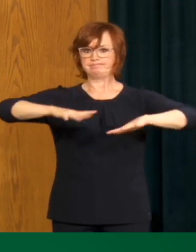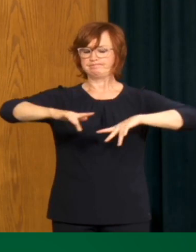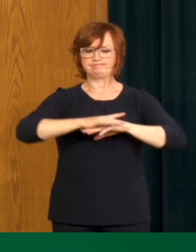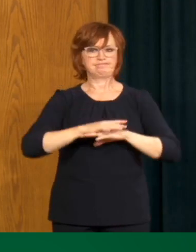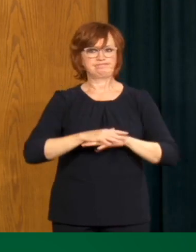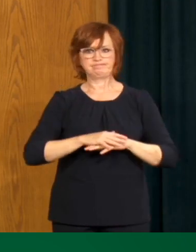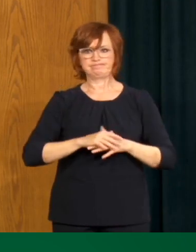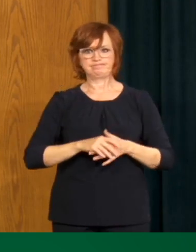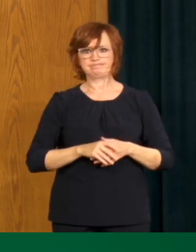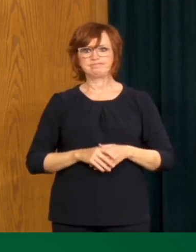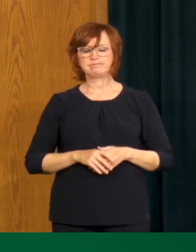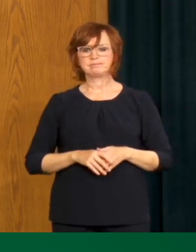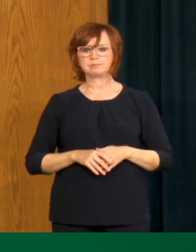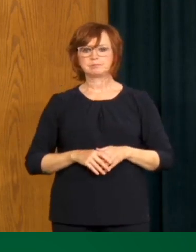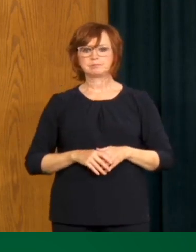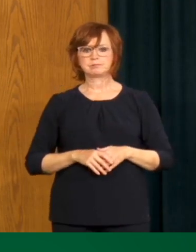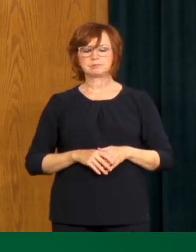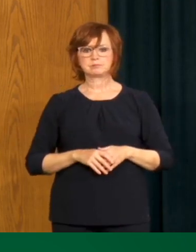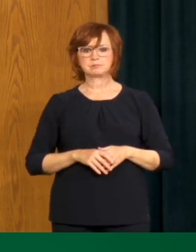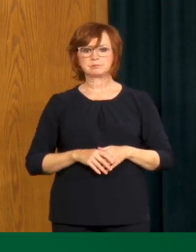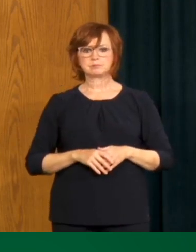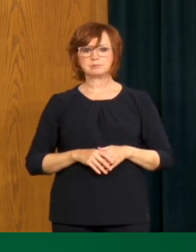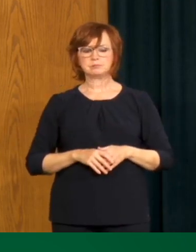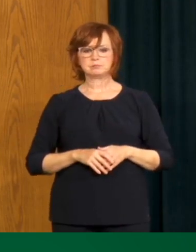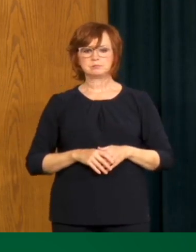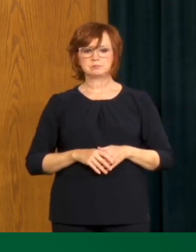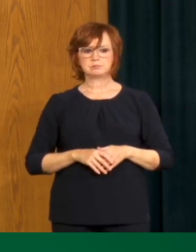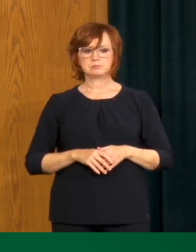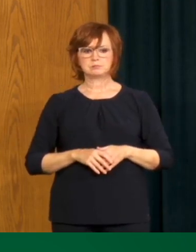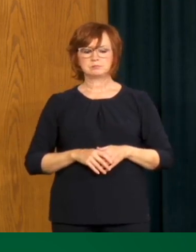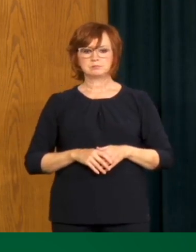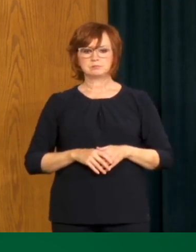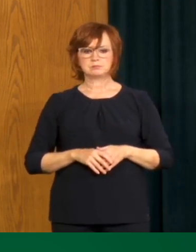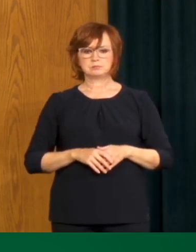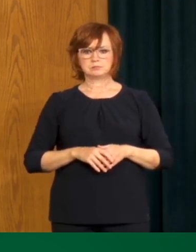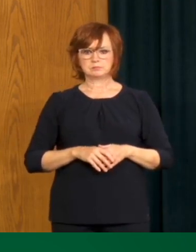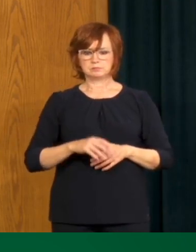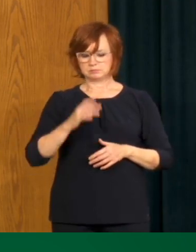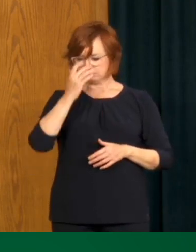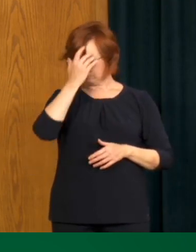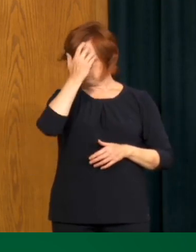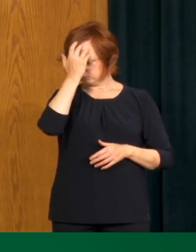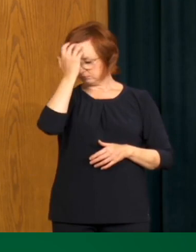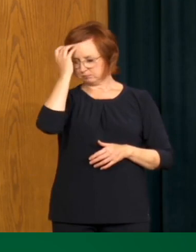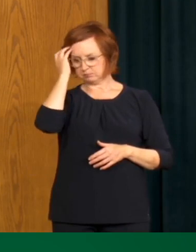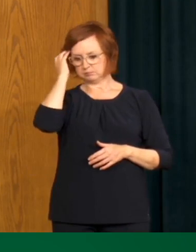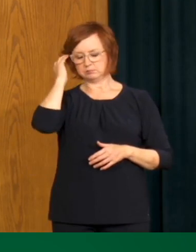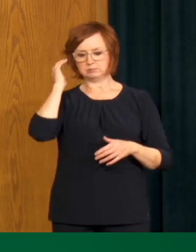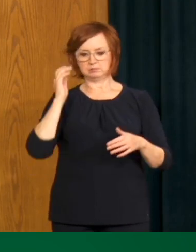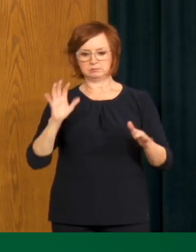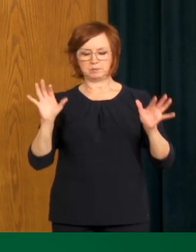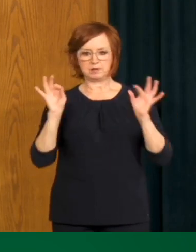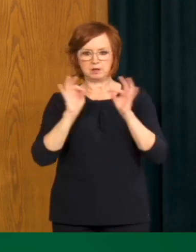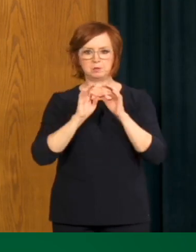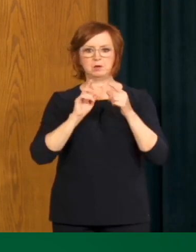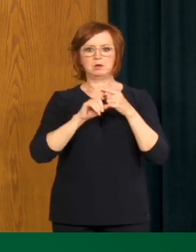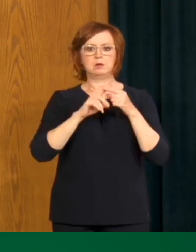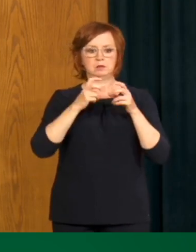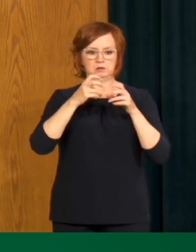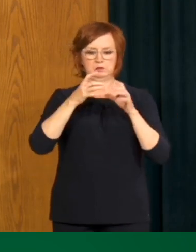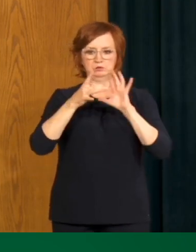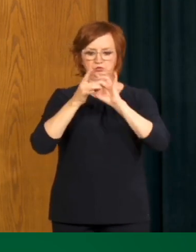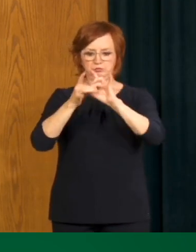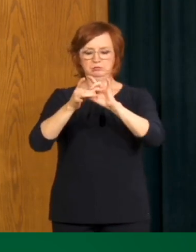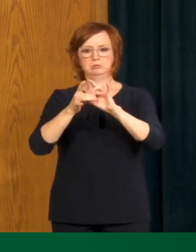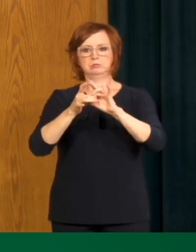forward. And we have to realize that occasionally if there is a transmission event, testing is easily available. Seek testing, get tested. Most